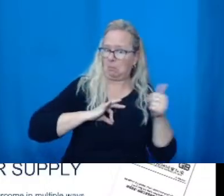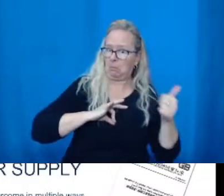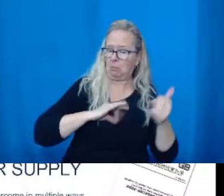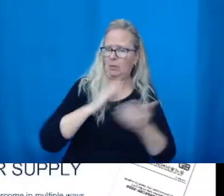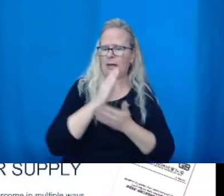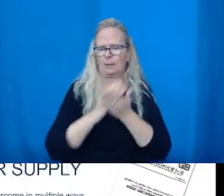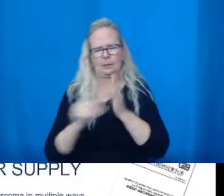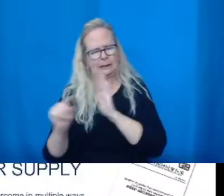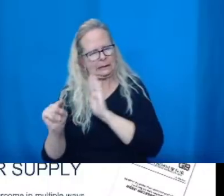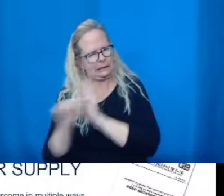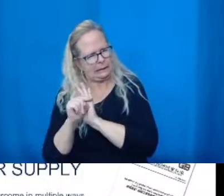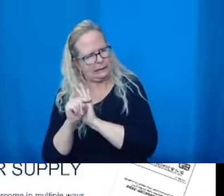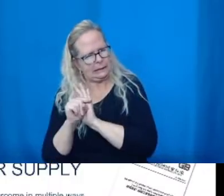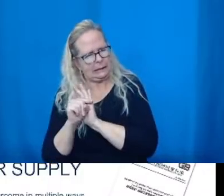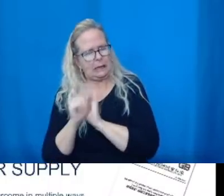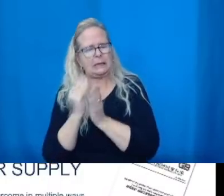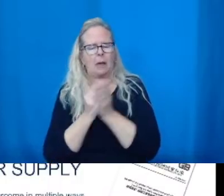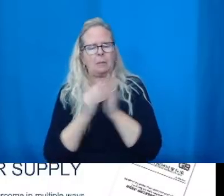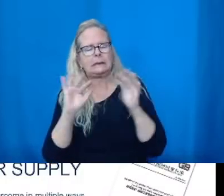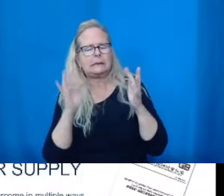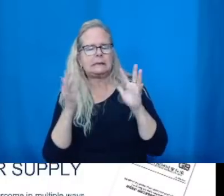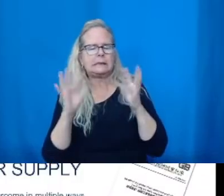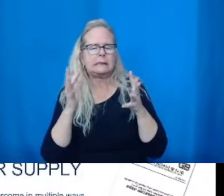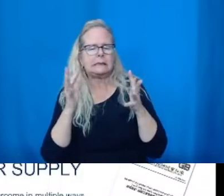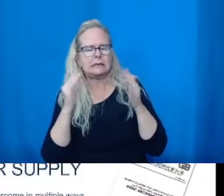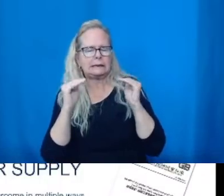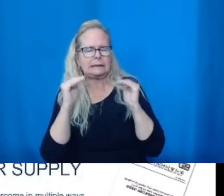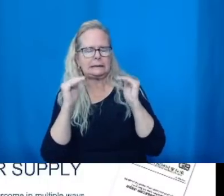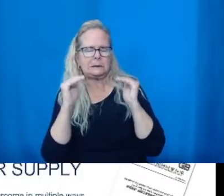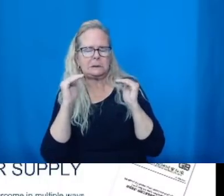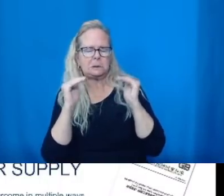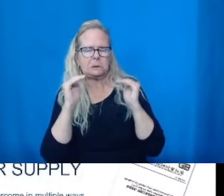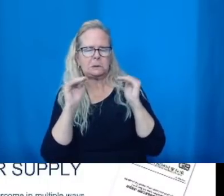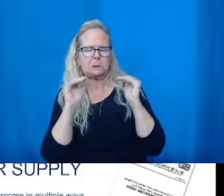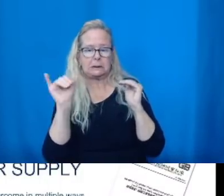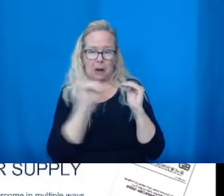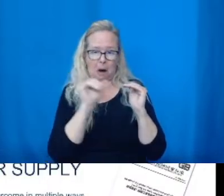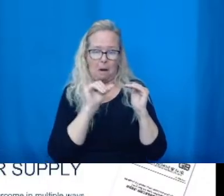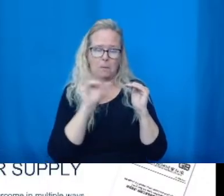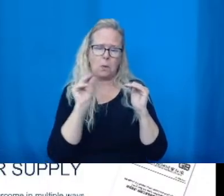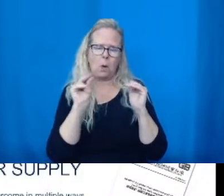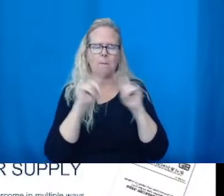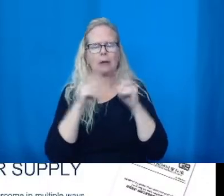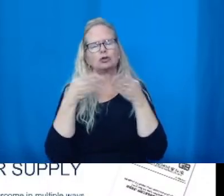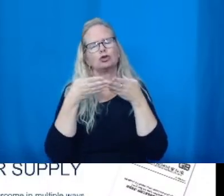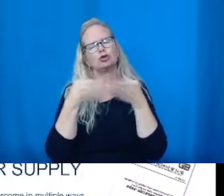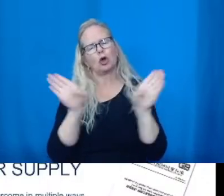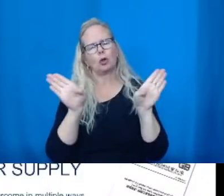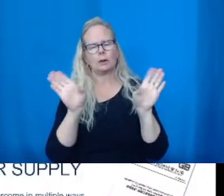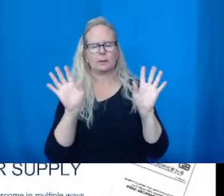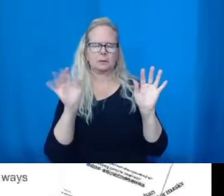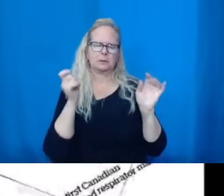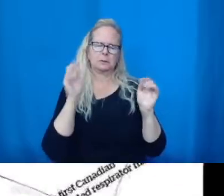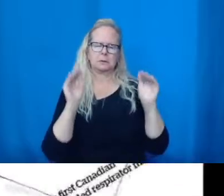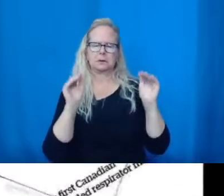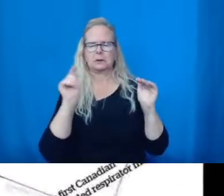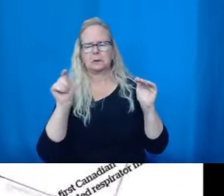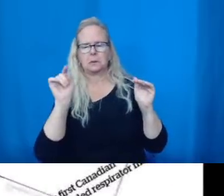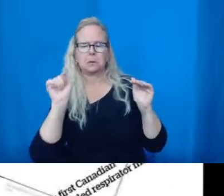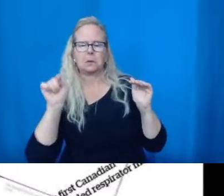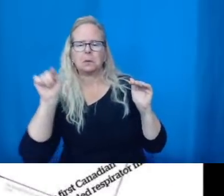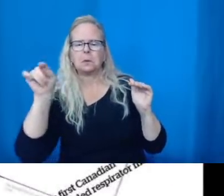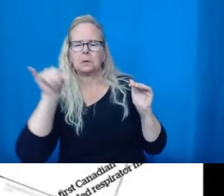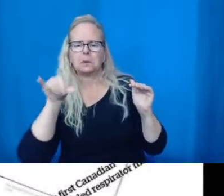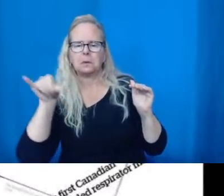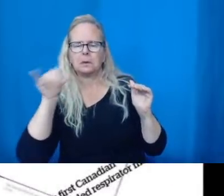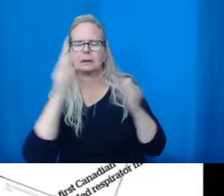but there is general capability. But there are some problems where certain standards did not require the same protocols for establishment of good